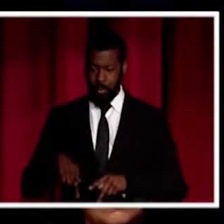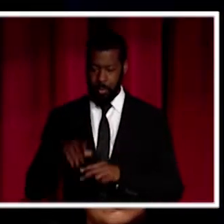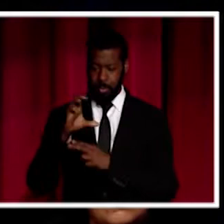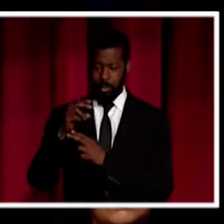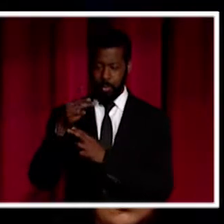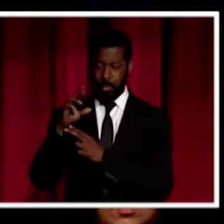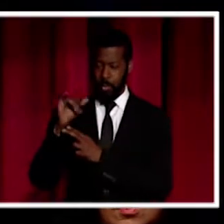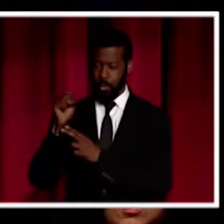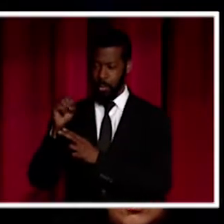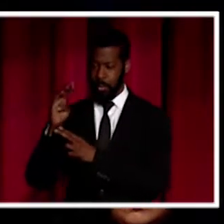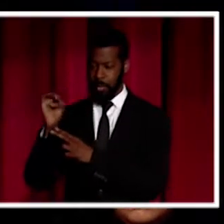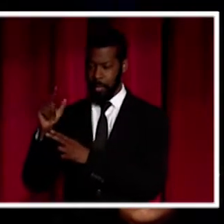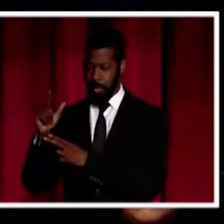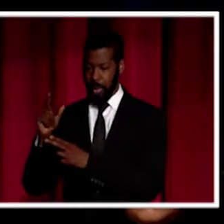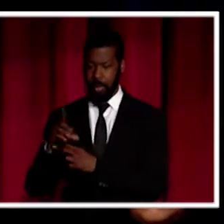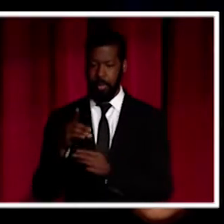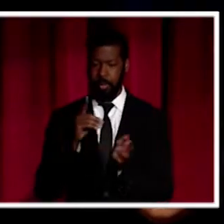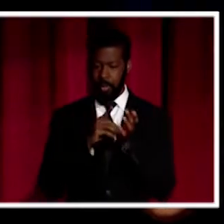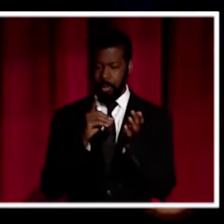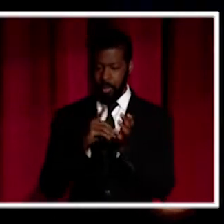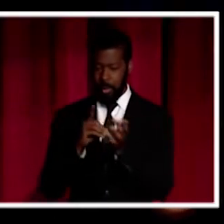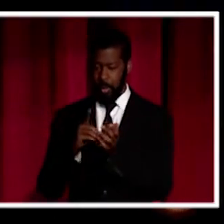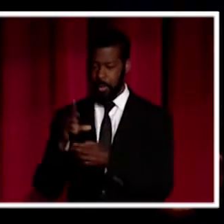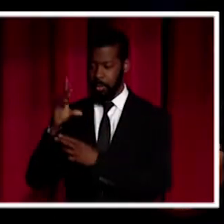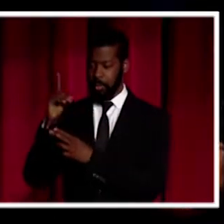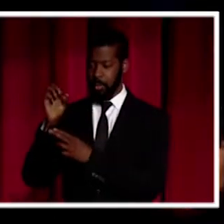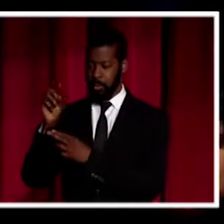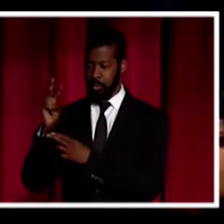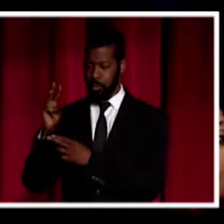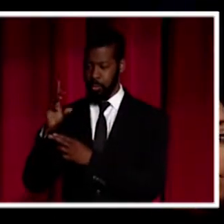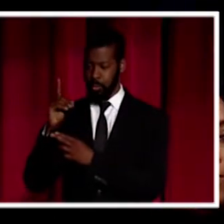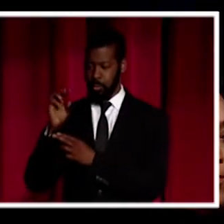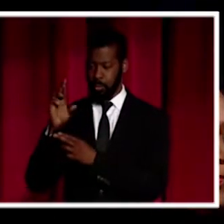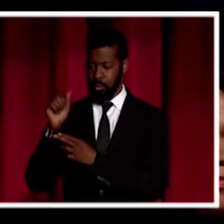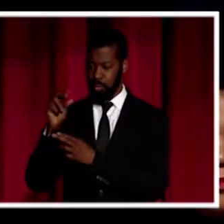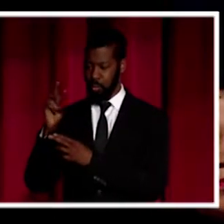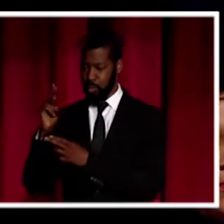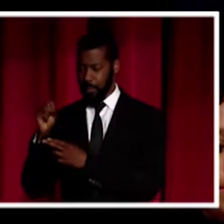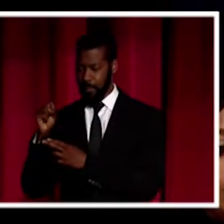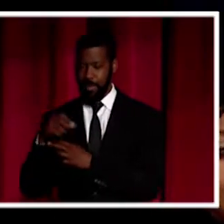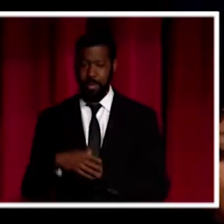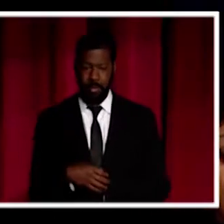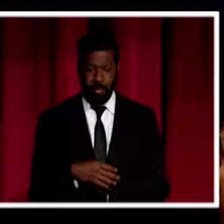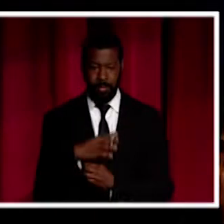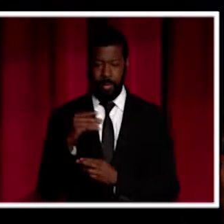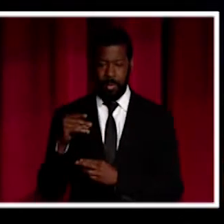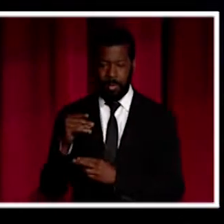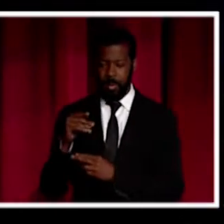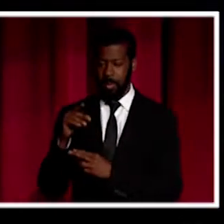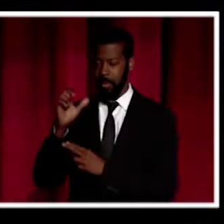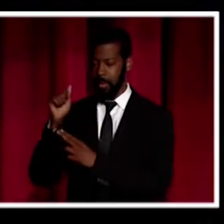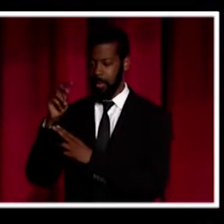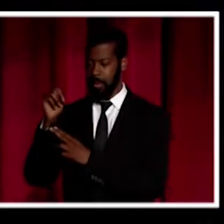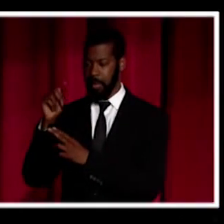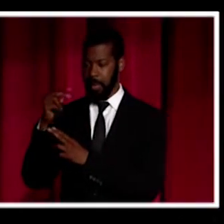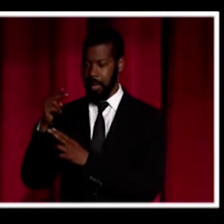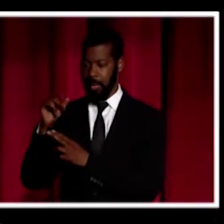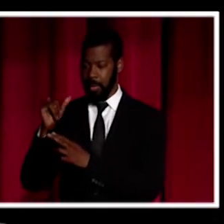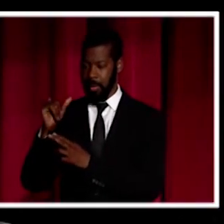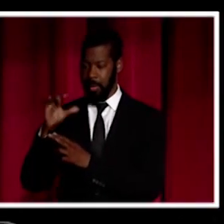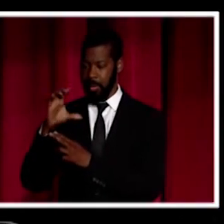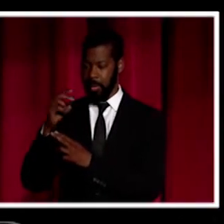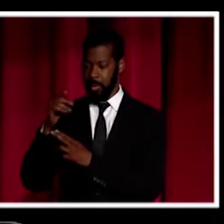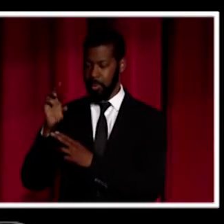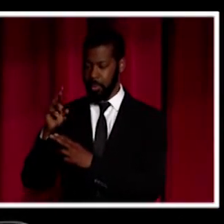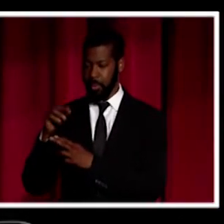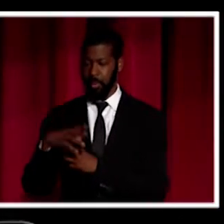Bell, Dr. Charlene Drew Jarvis, James Dyke, Reginald Felton, and Anthony Tard, as well